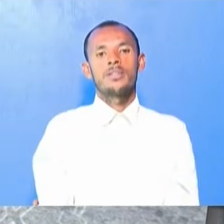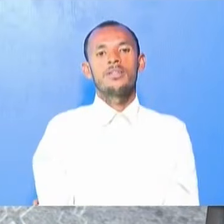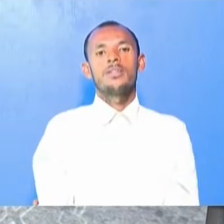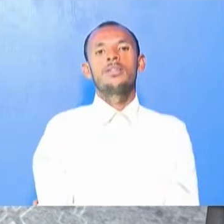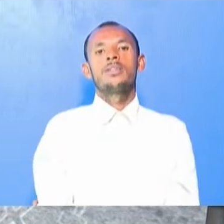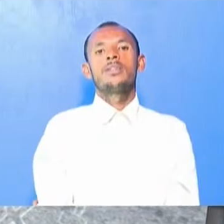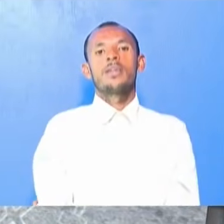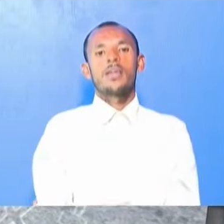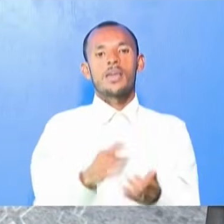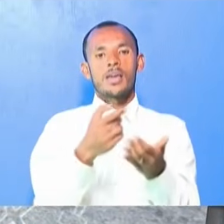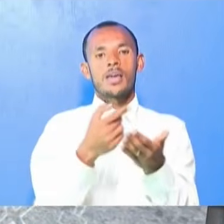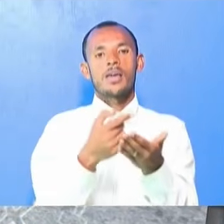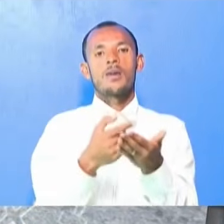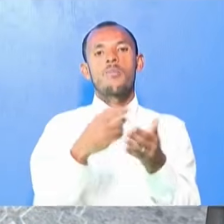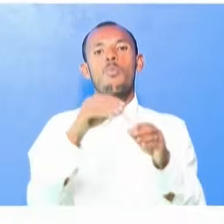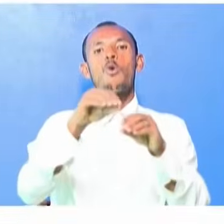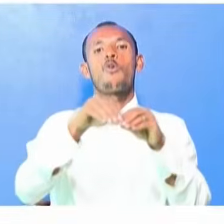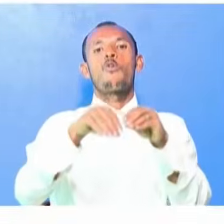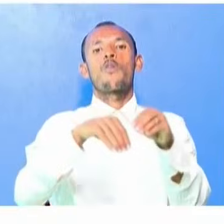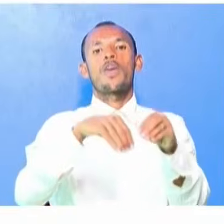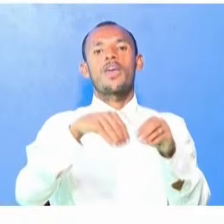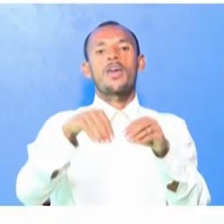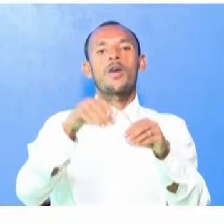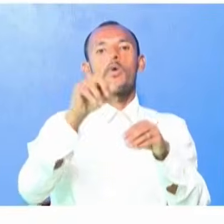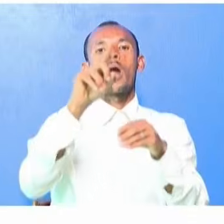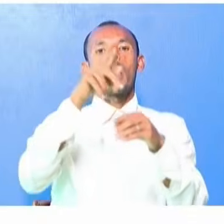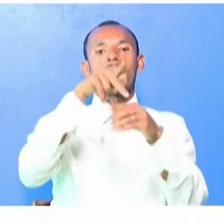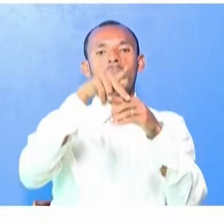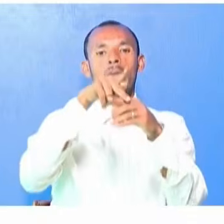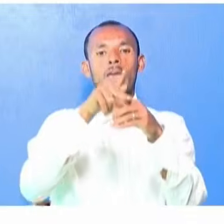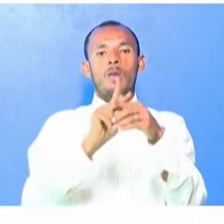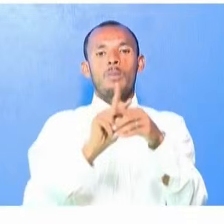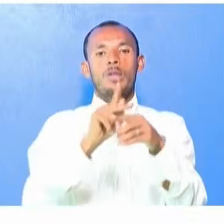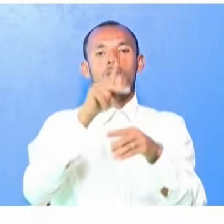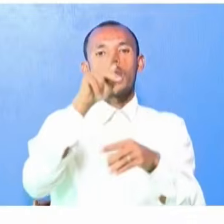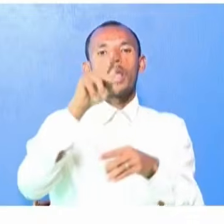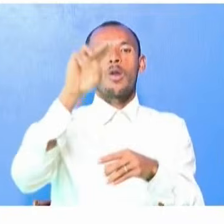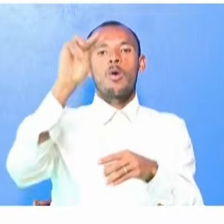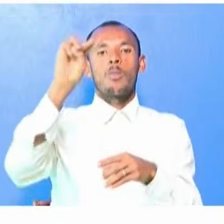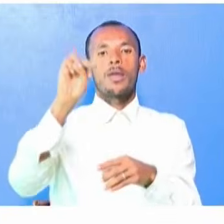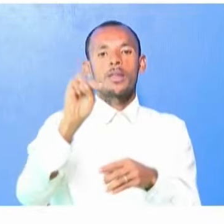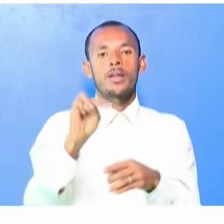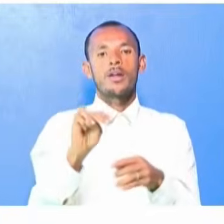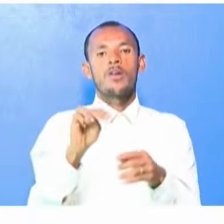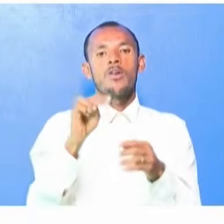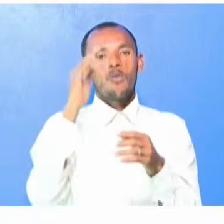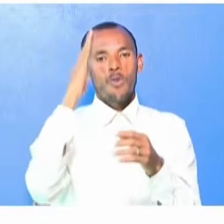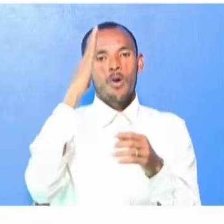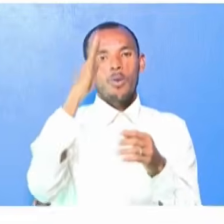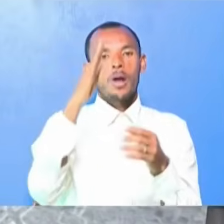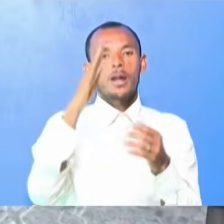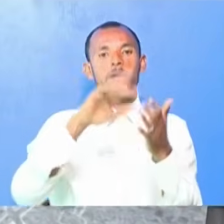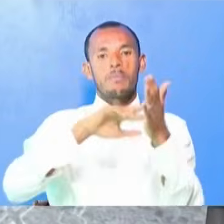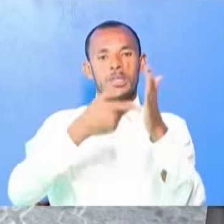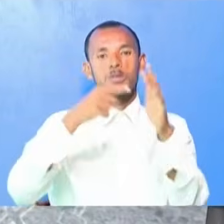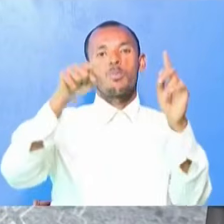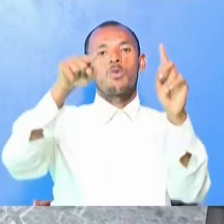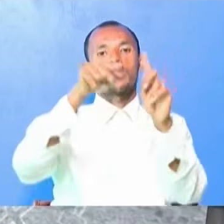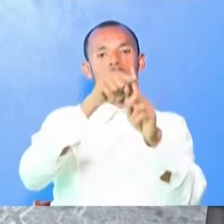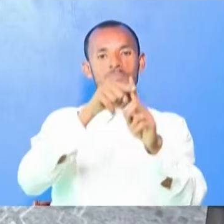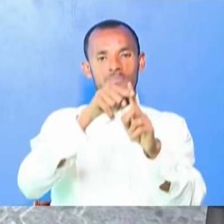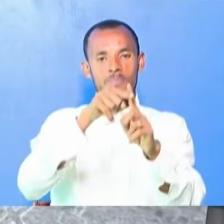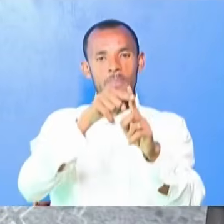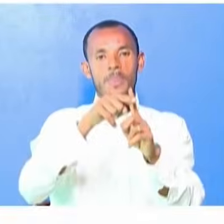it says, moving 1 kilometer forward. Forward is positive.